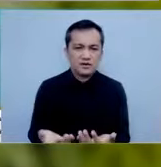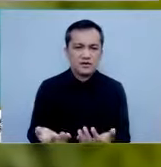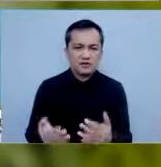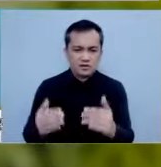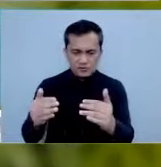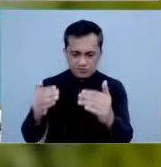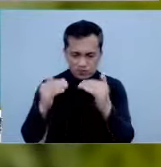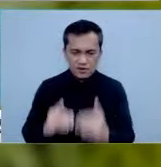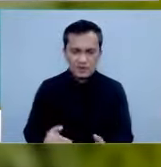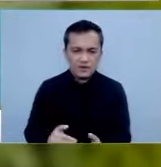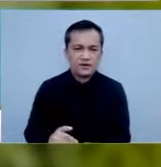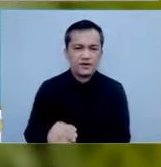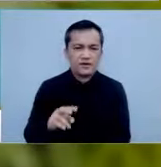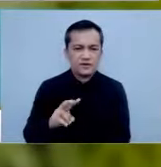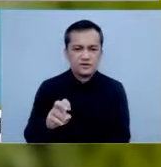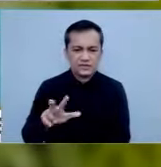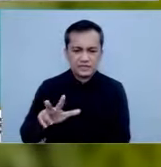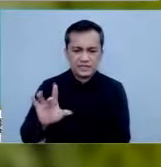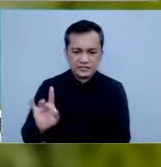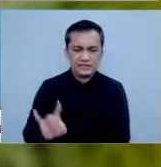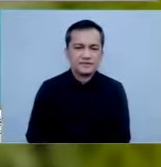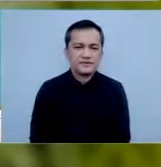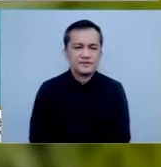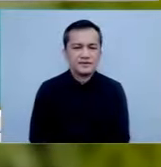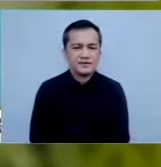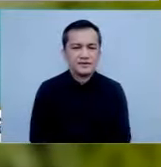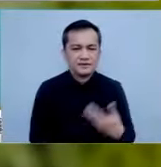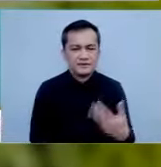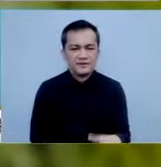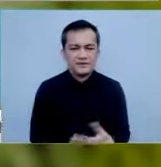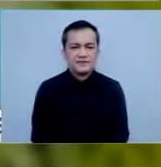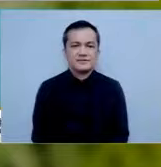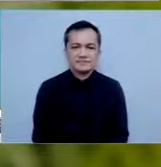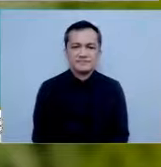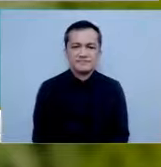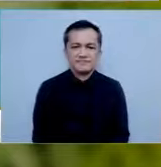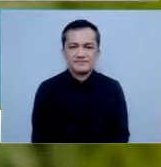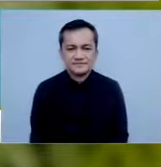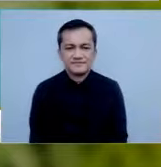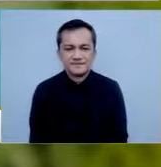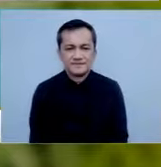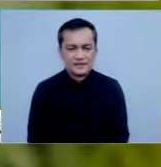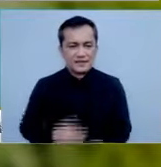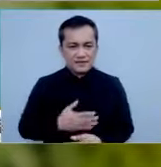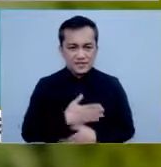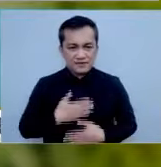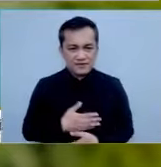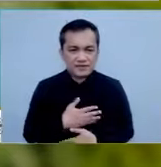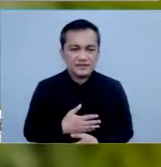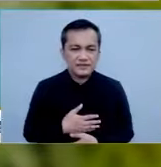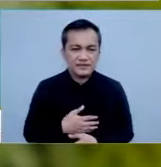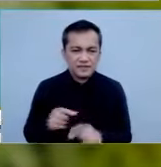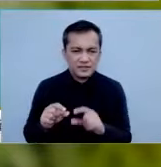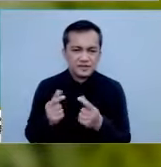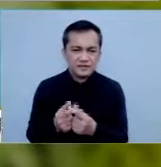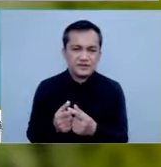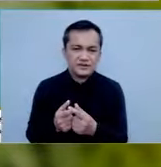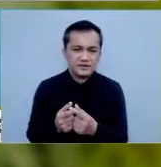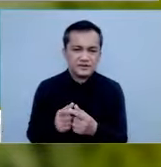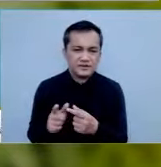138. Wow! Yeah. Sasawa, no? It's so fun, yes! Oh. It's really fun kasi it's a group fitness with music. Ay,